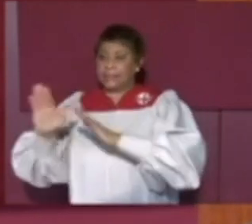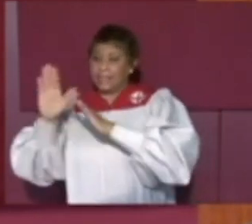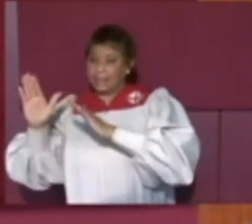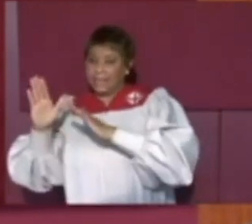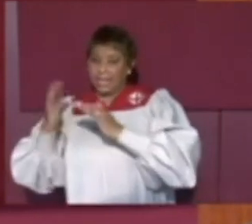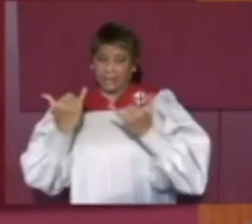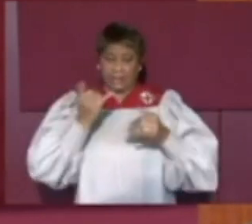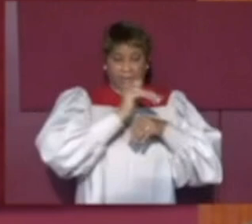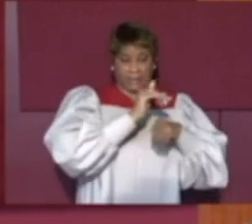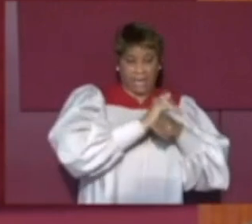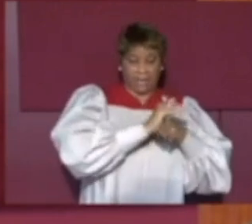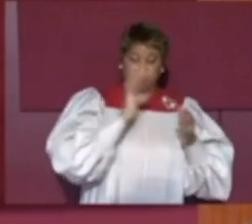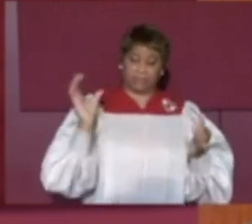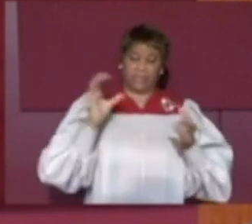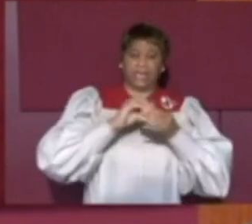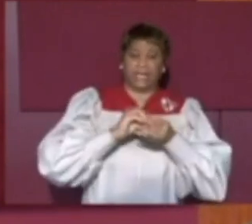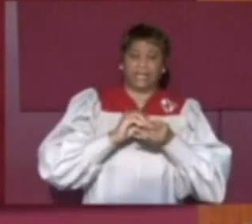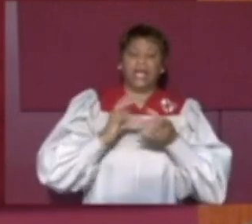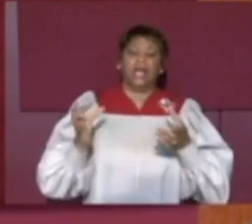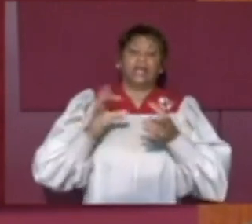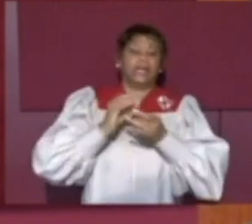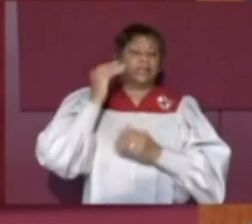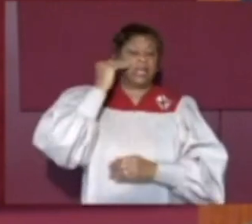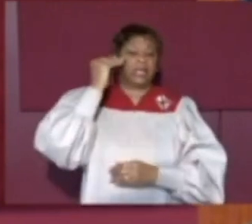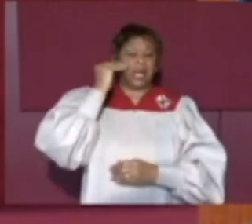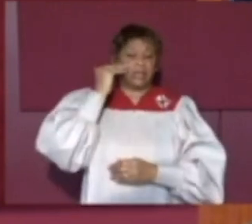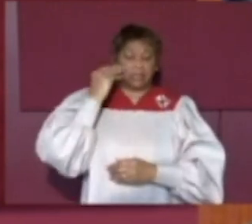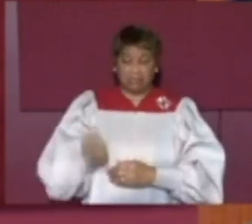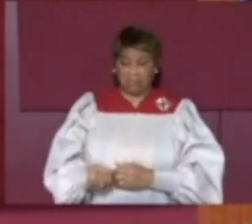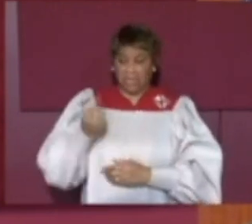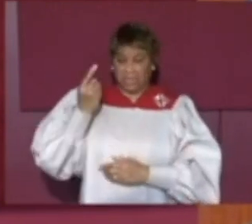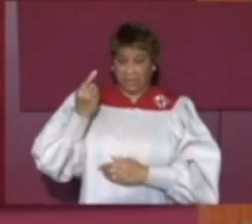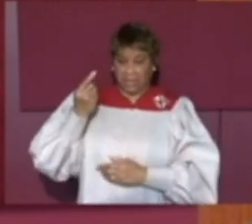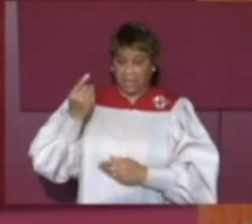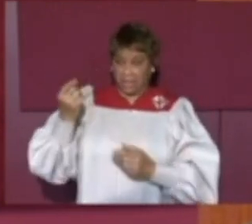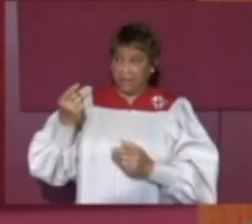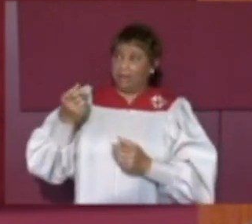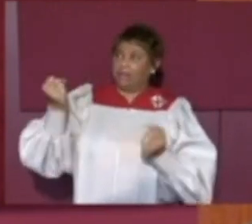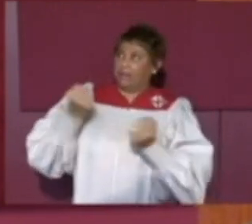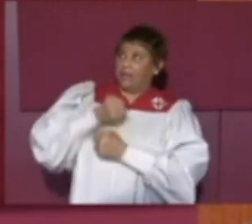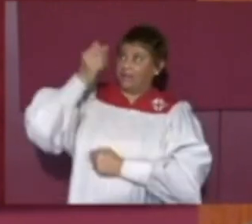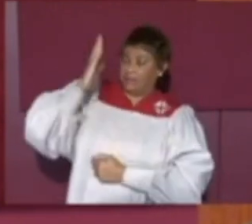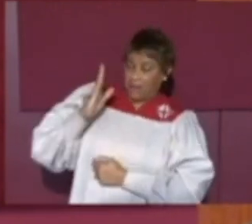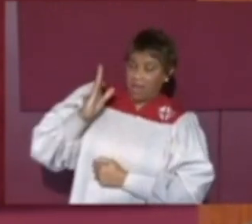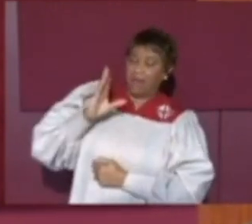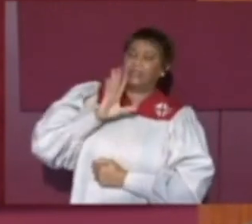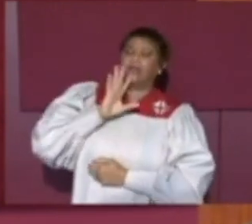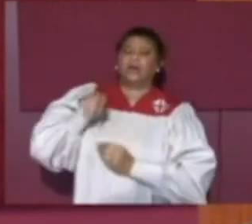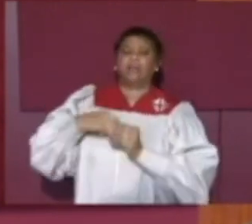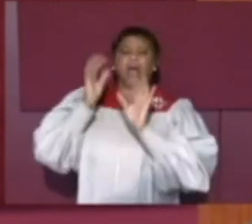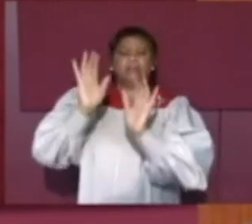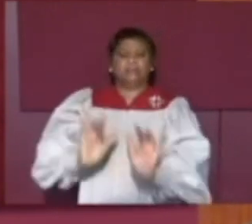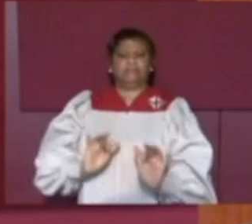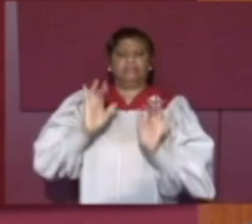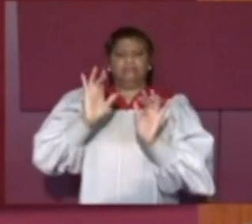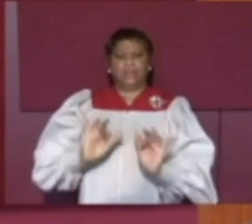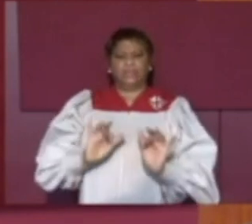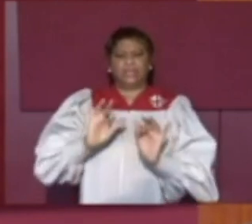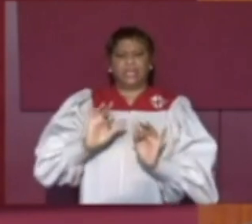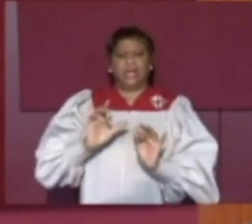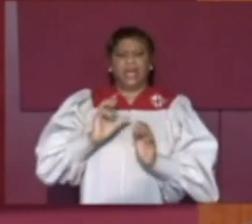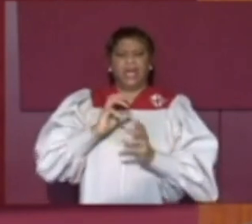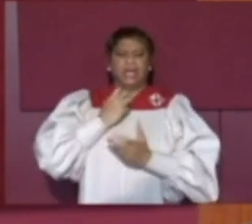of God, because in understanding the love of God, we talked about compassion. And mercy and compassion are really